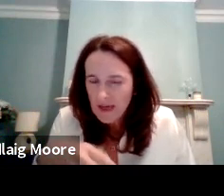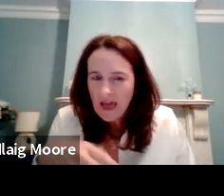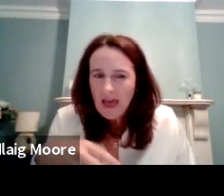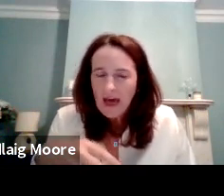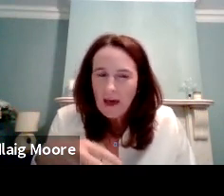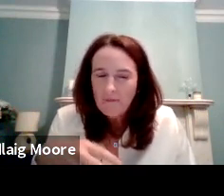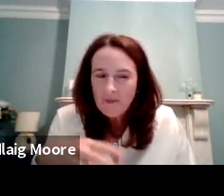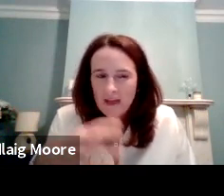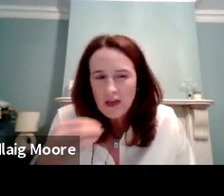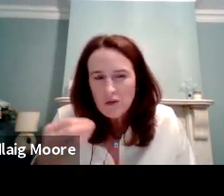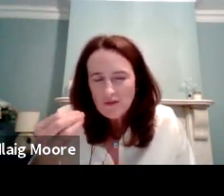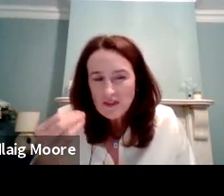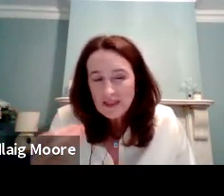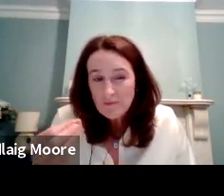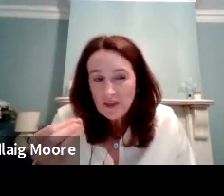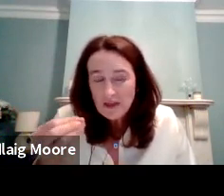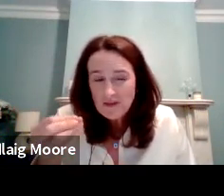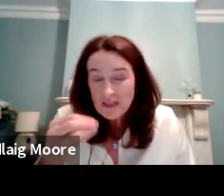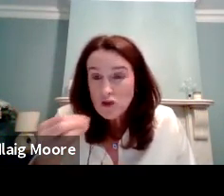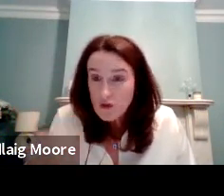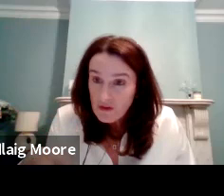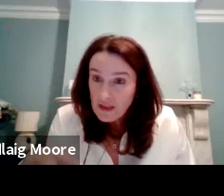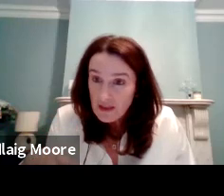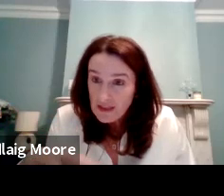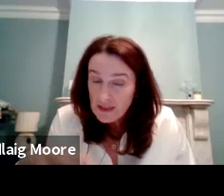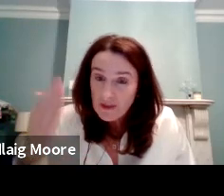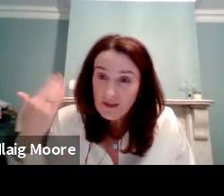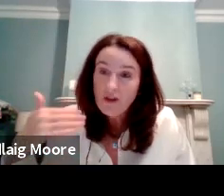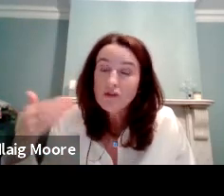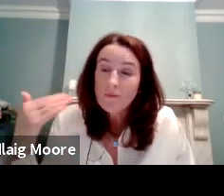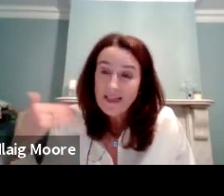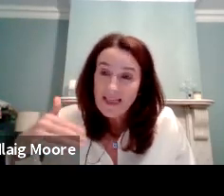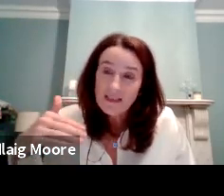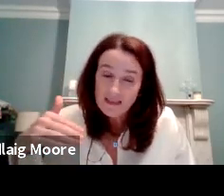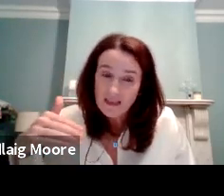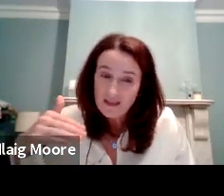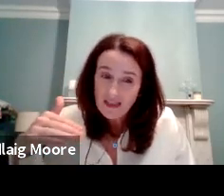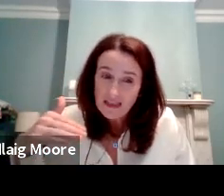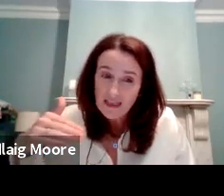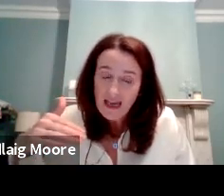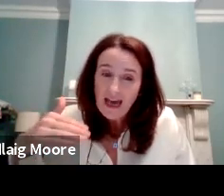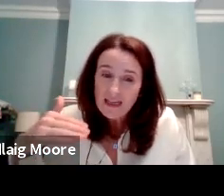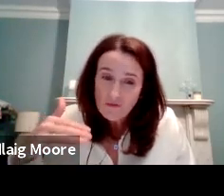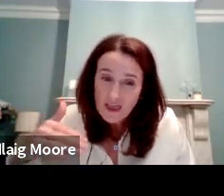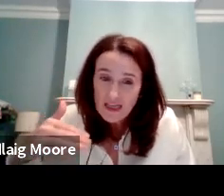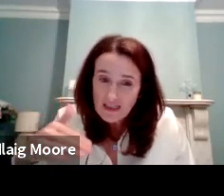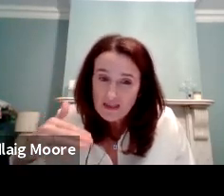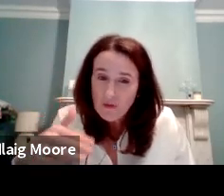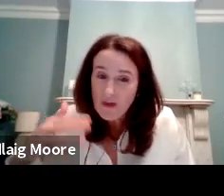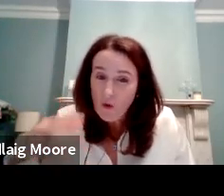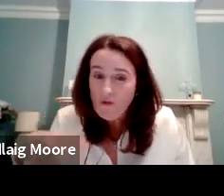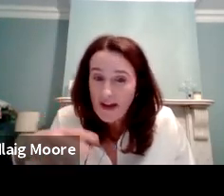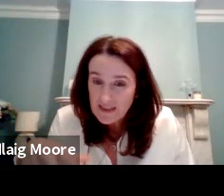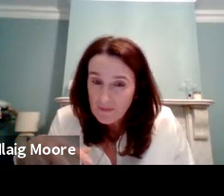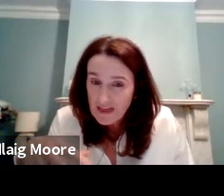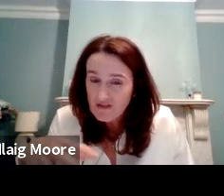catastrophizing. Now this can trigger anxiety, but it also maintains anxiety. And it really is when